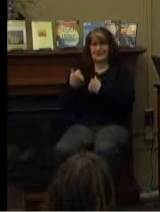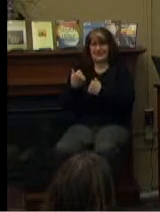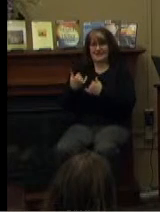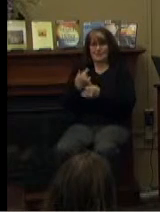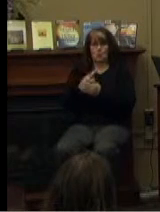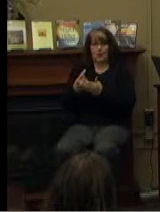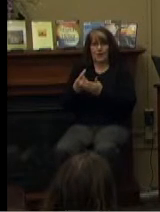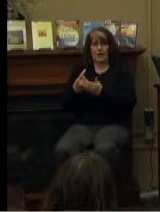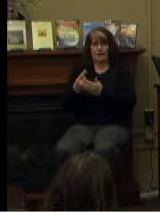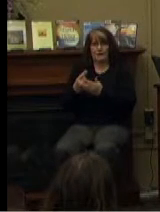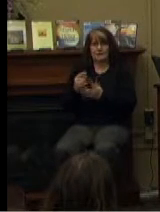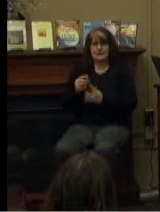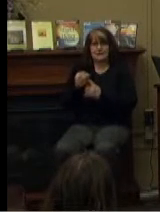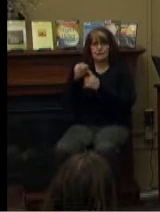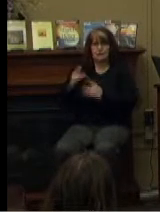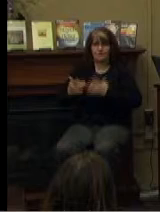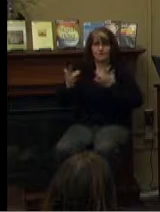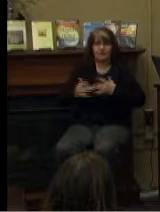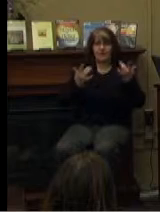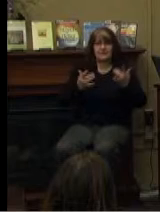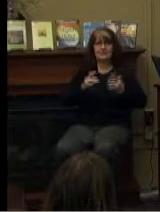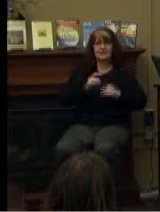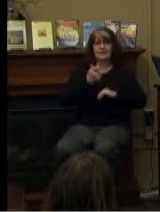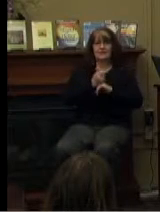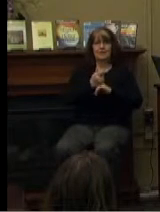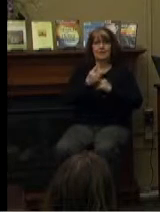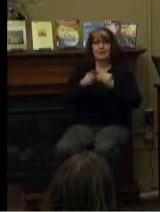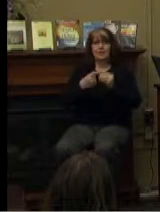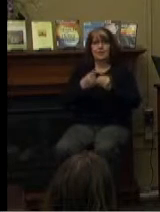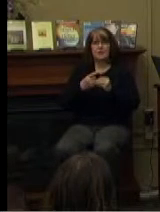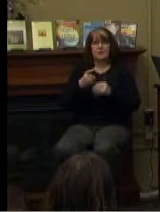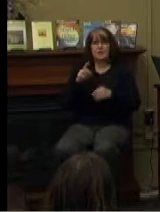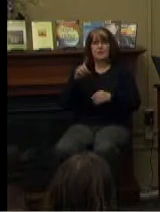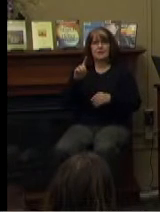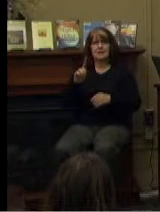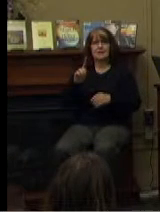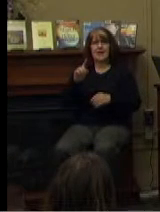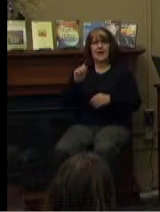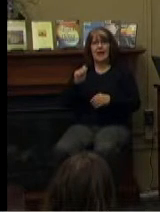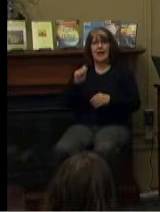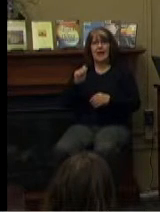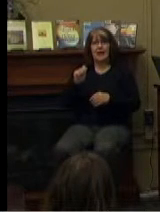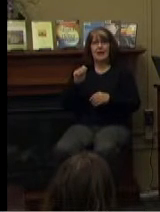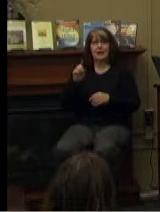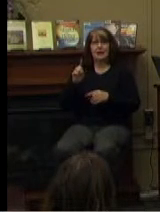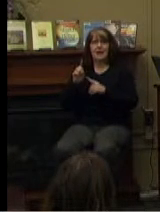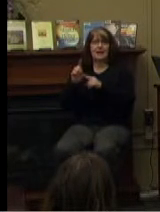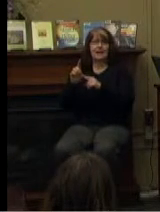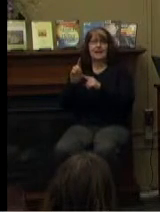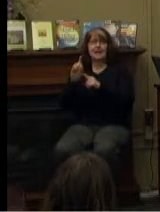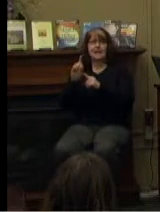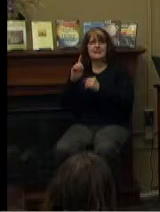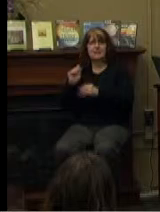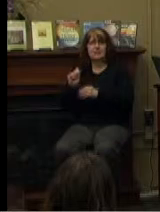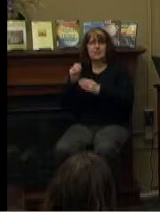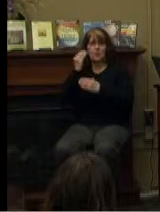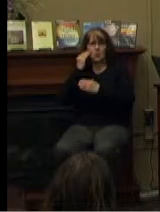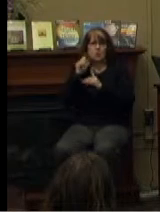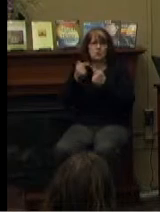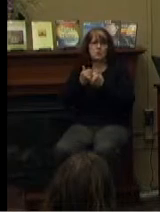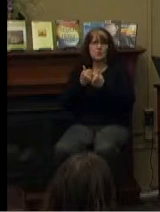week and about DAG, which is our Disability Awareness Group, and events possible. And Kitty